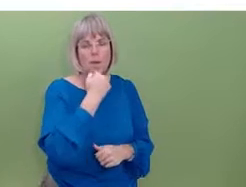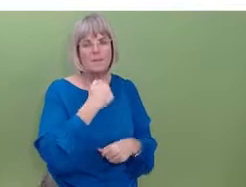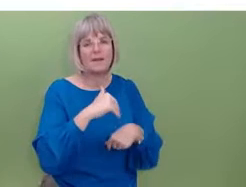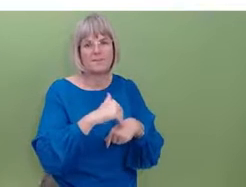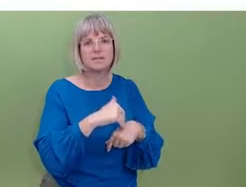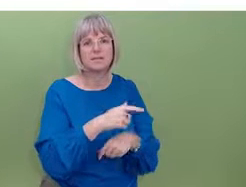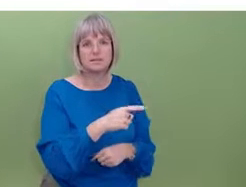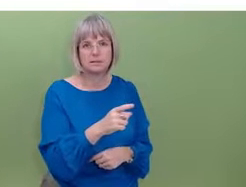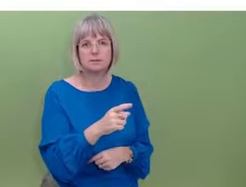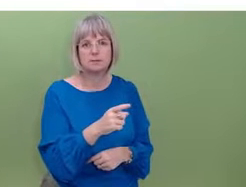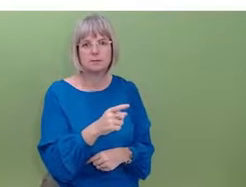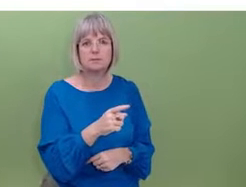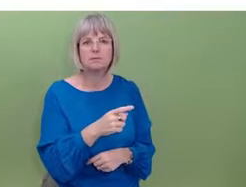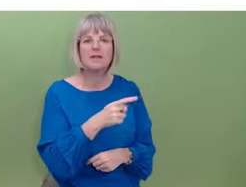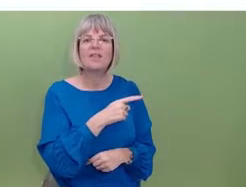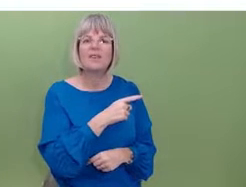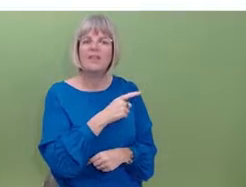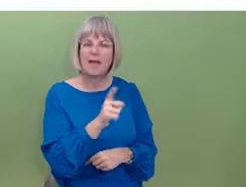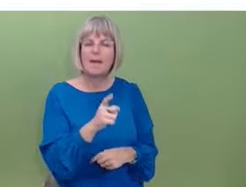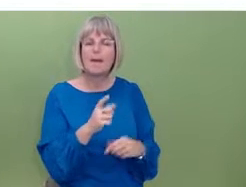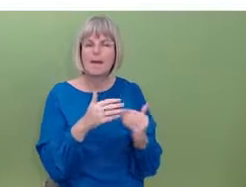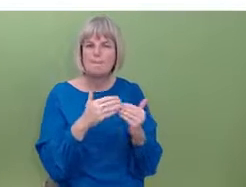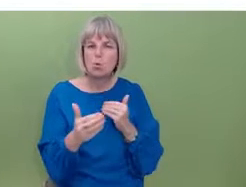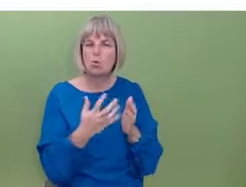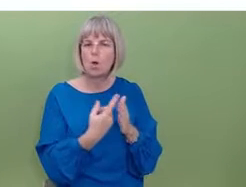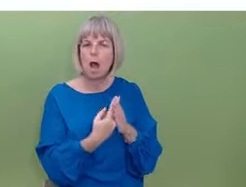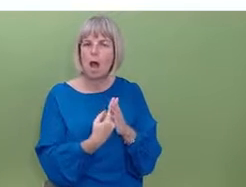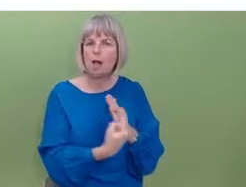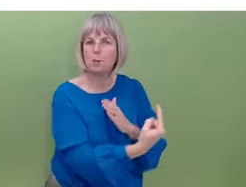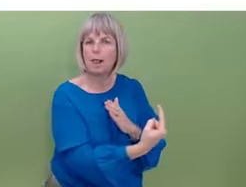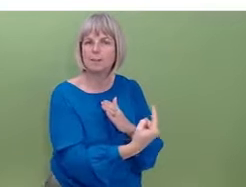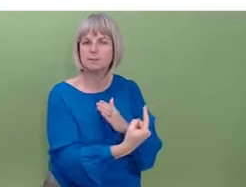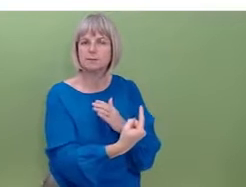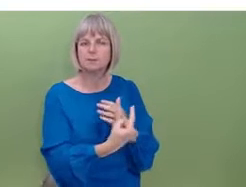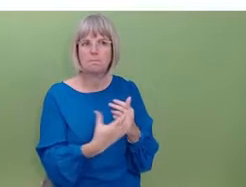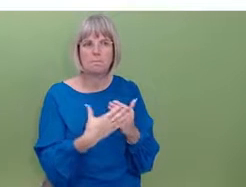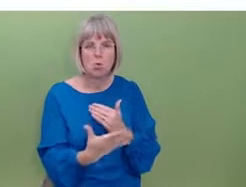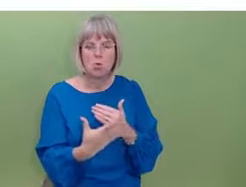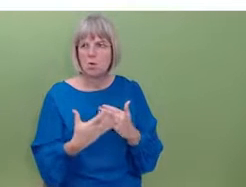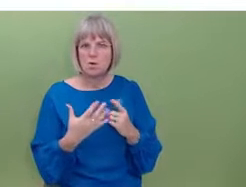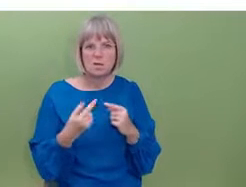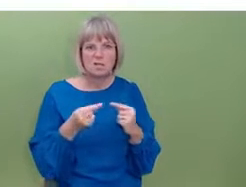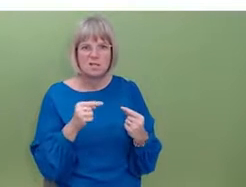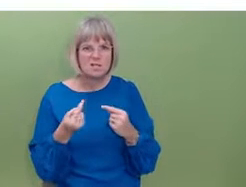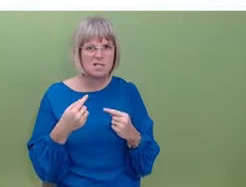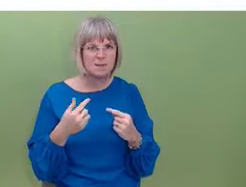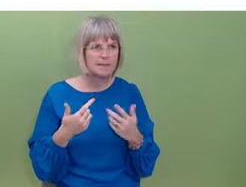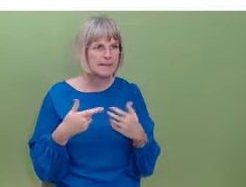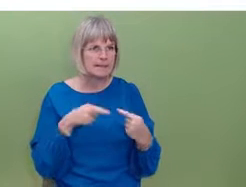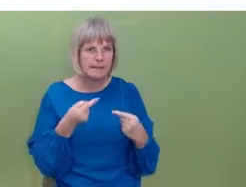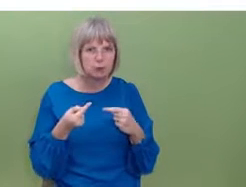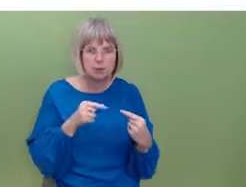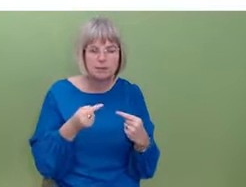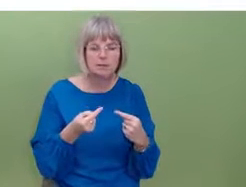They're more separated, they have more experience, more tension. I think it's unclear